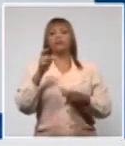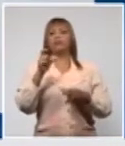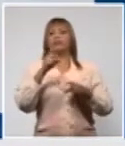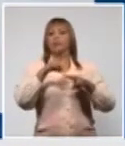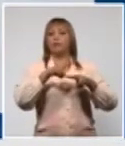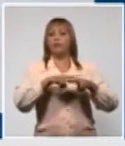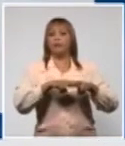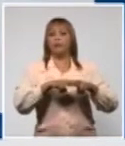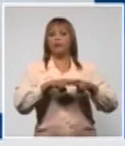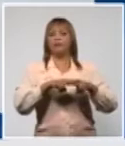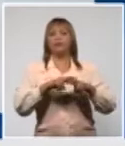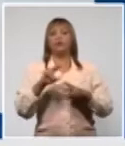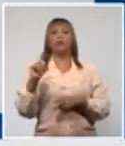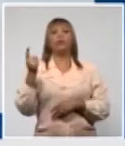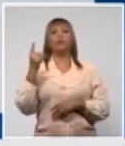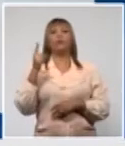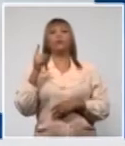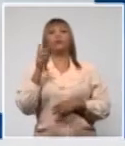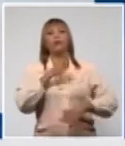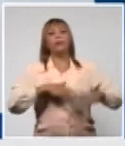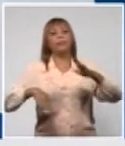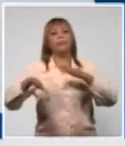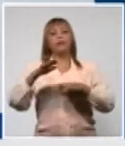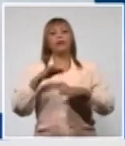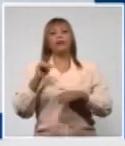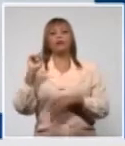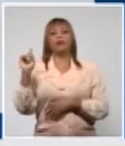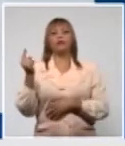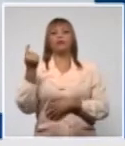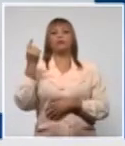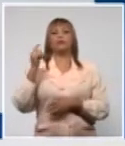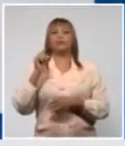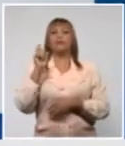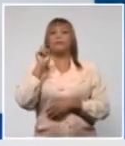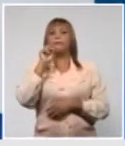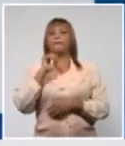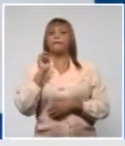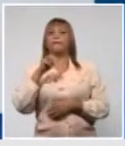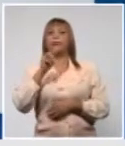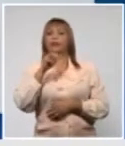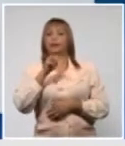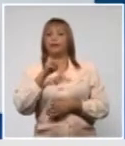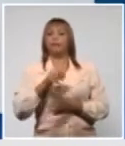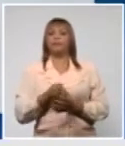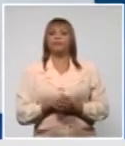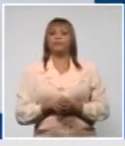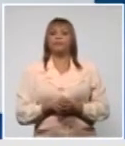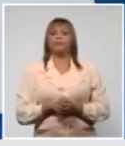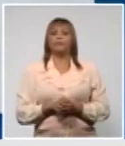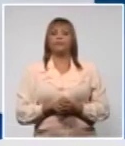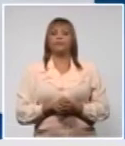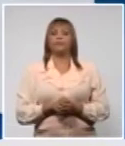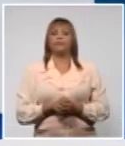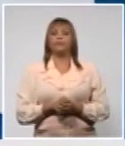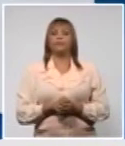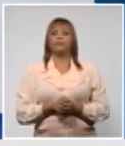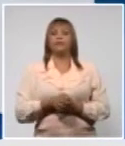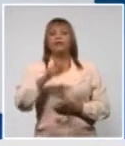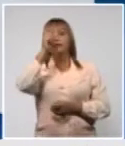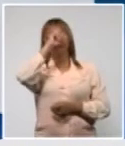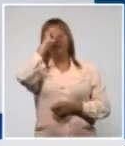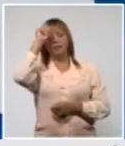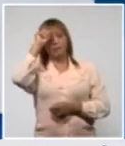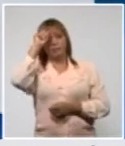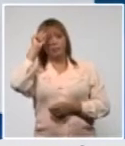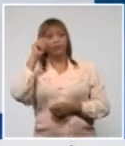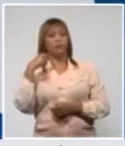4 patients belong 3 to Santi Spiritus and 1 to Trinidad. In Ciego de Ávila,